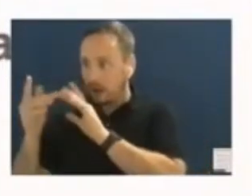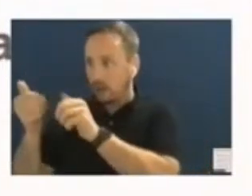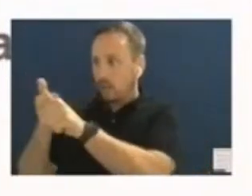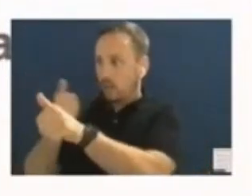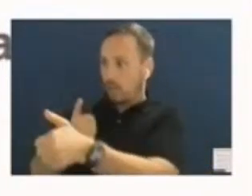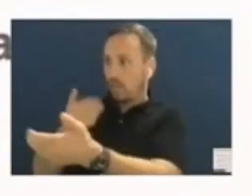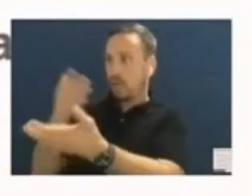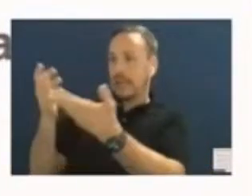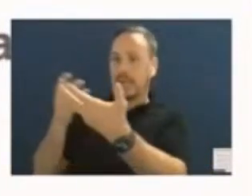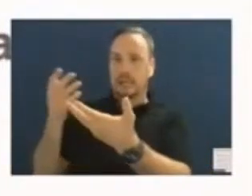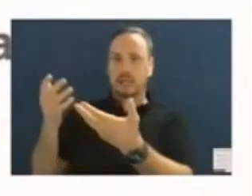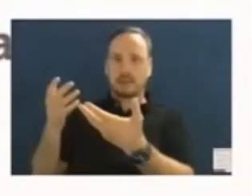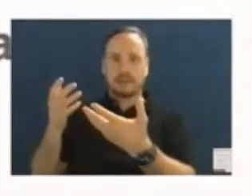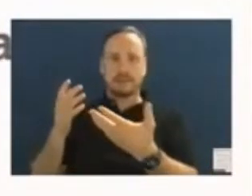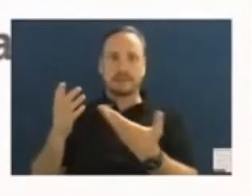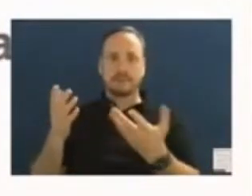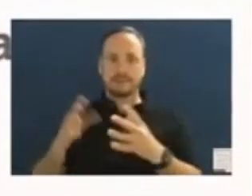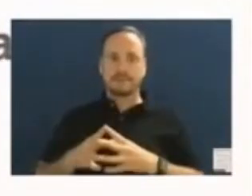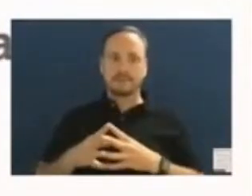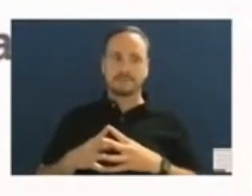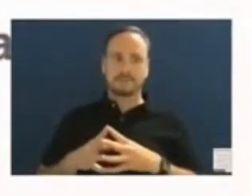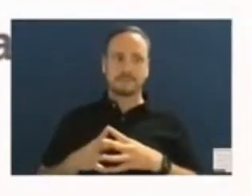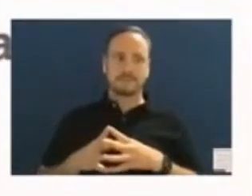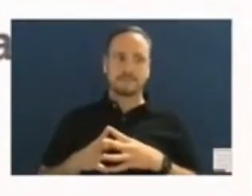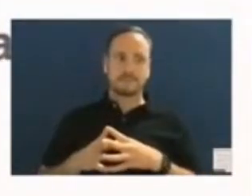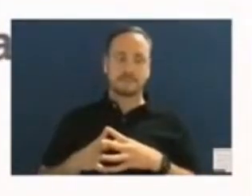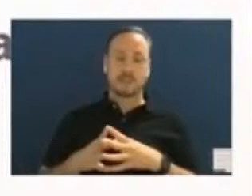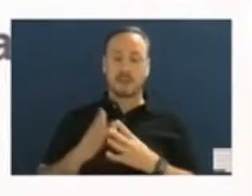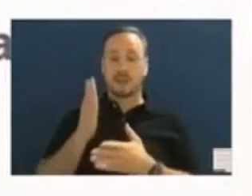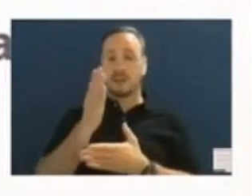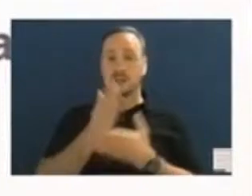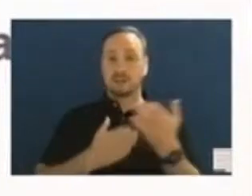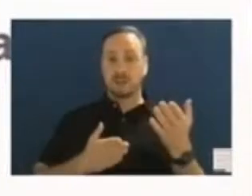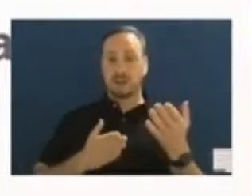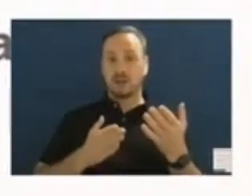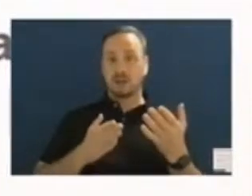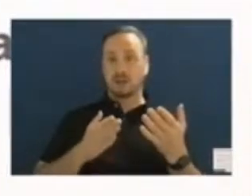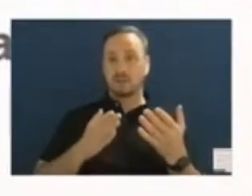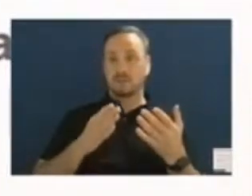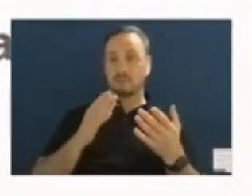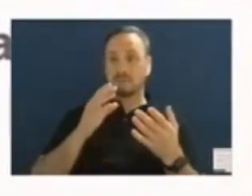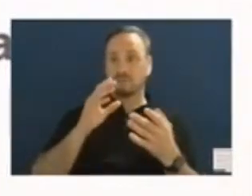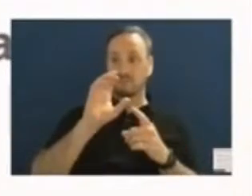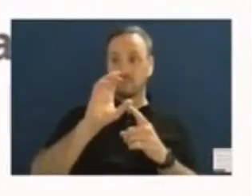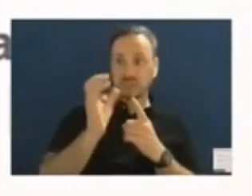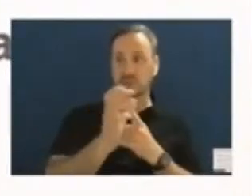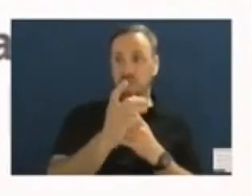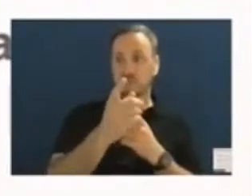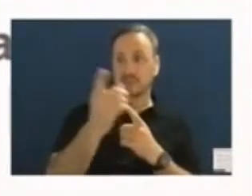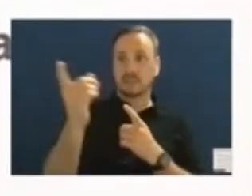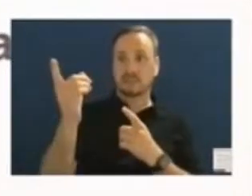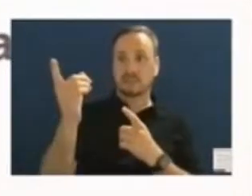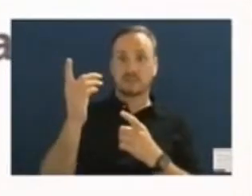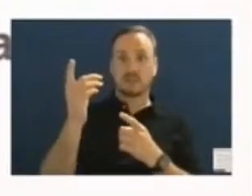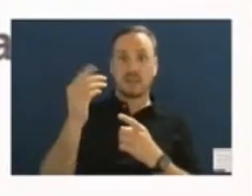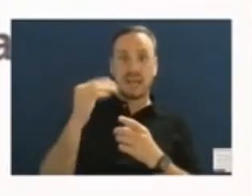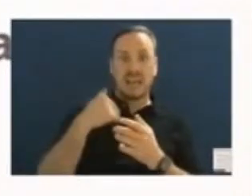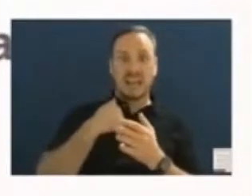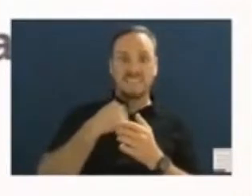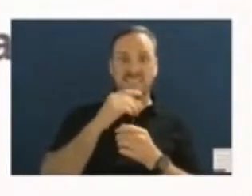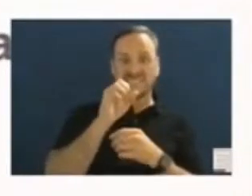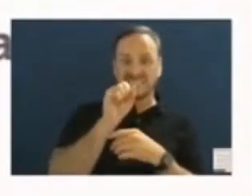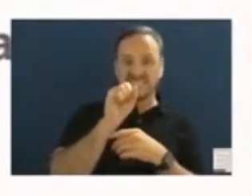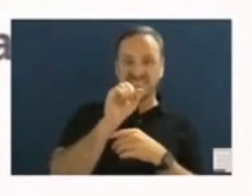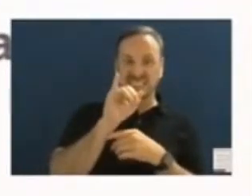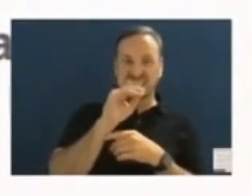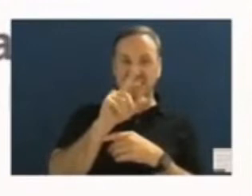various conditions. In some instances, we've had single-digit percentages of students at a specific school commit to the full remote academy, 7